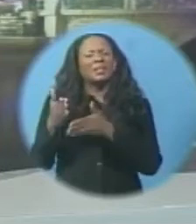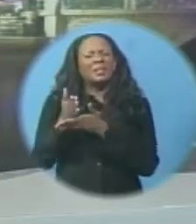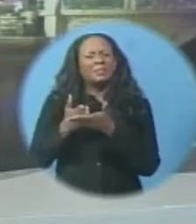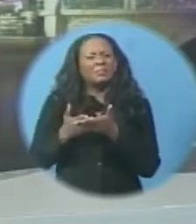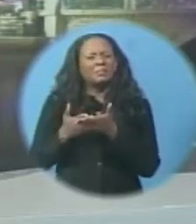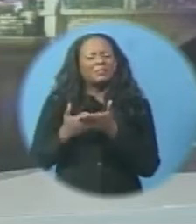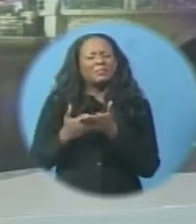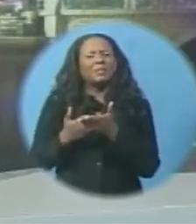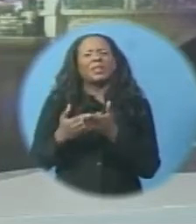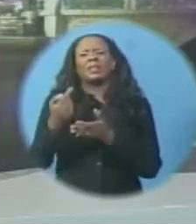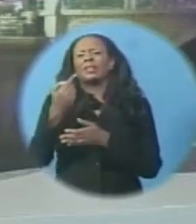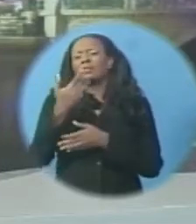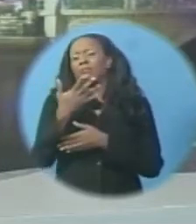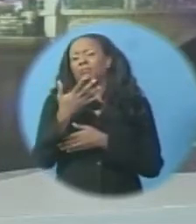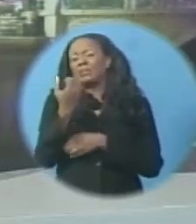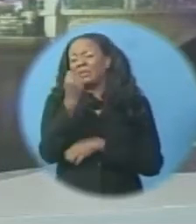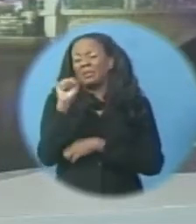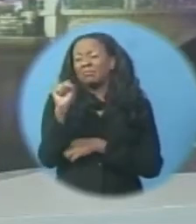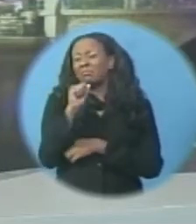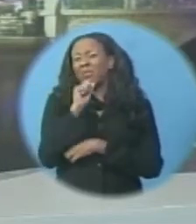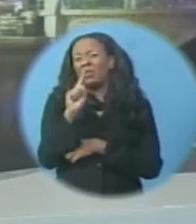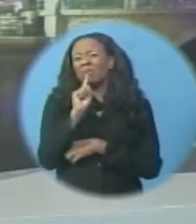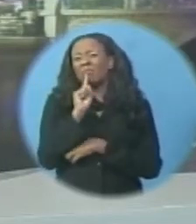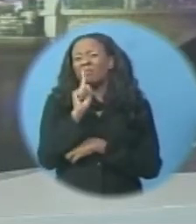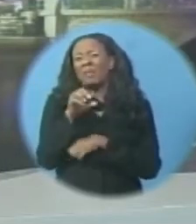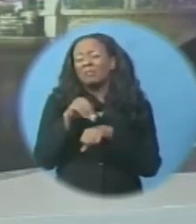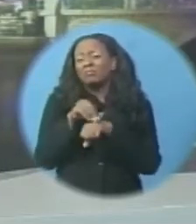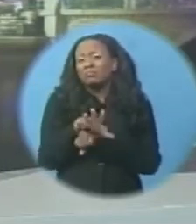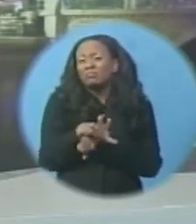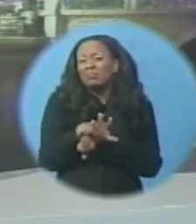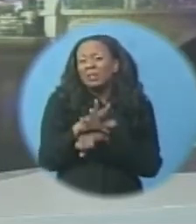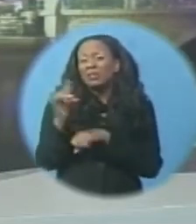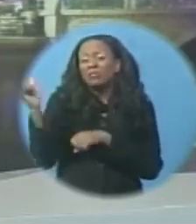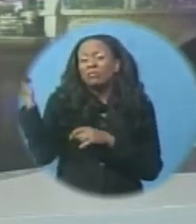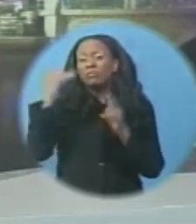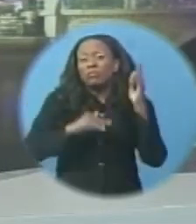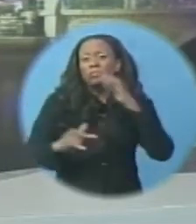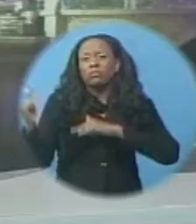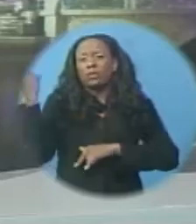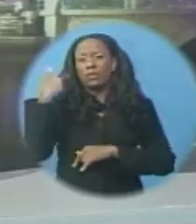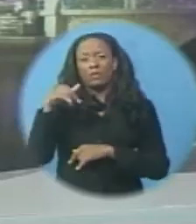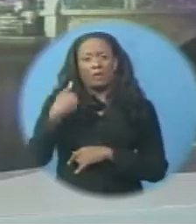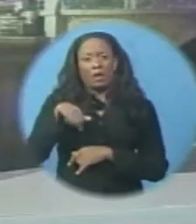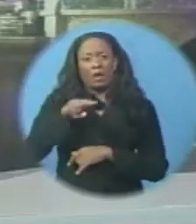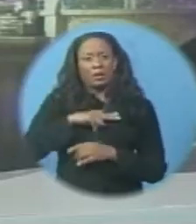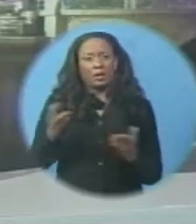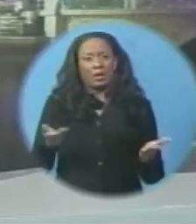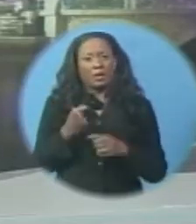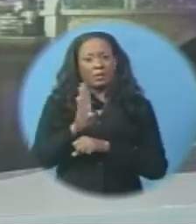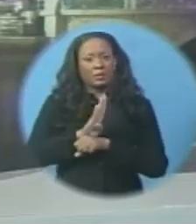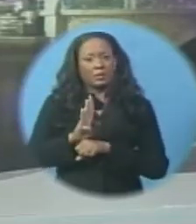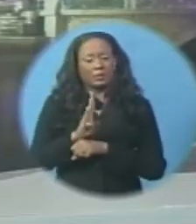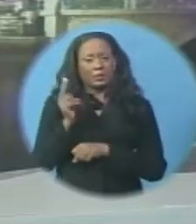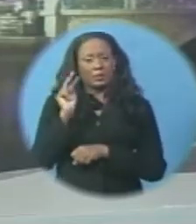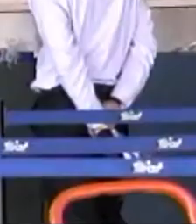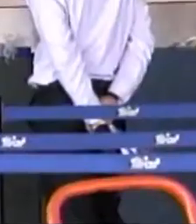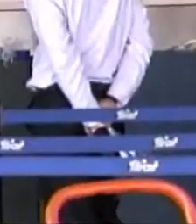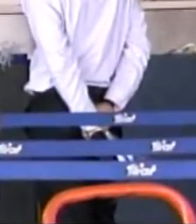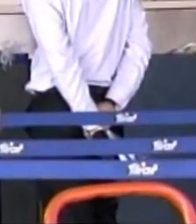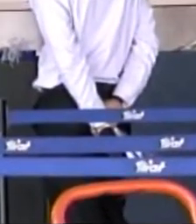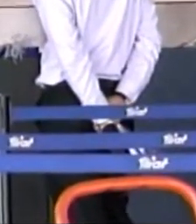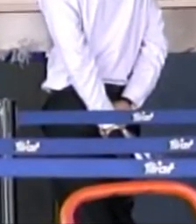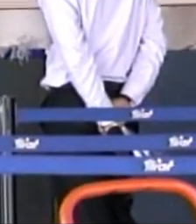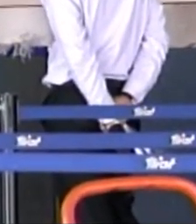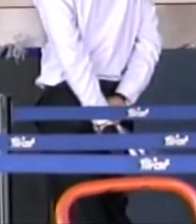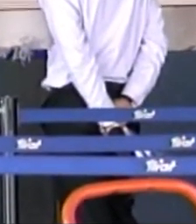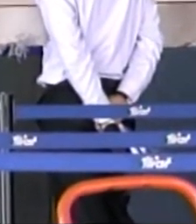not significantly affecting the carrier's operations at the Grantley Adams International Airport. Kareem Smith tells us more. For the most